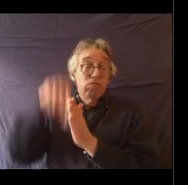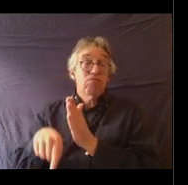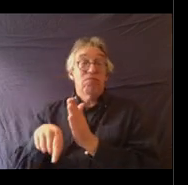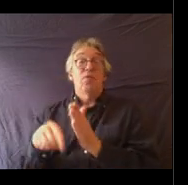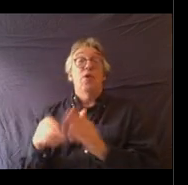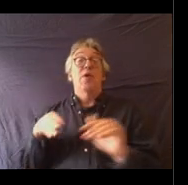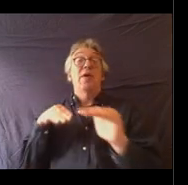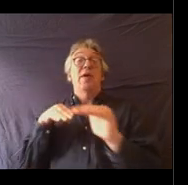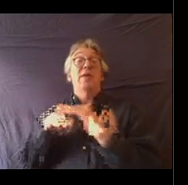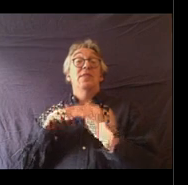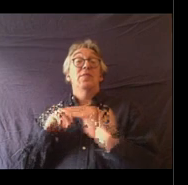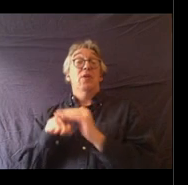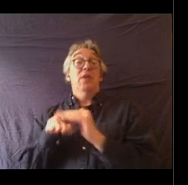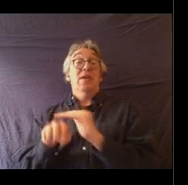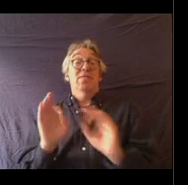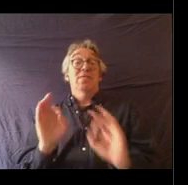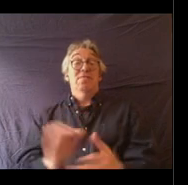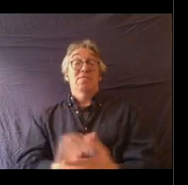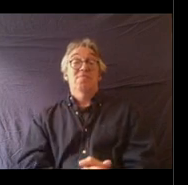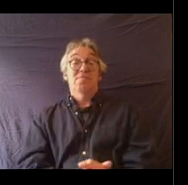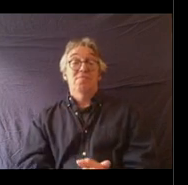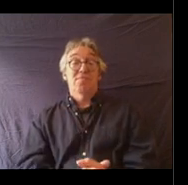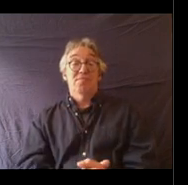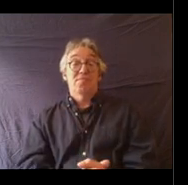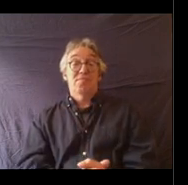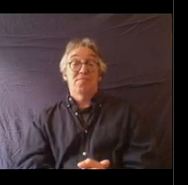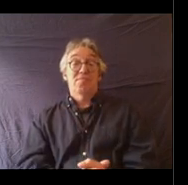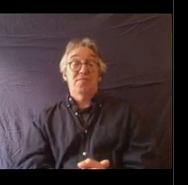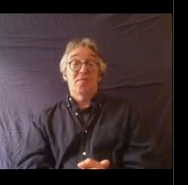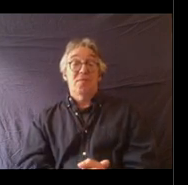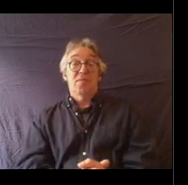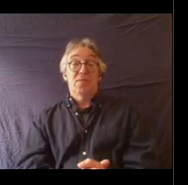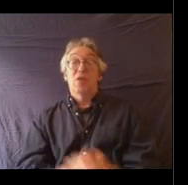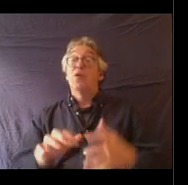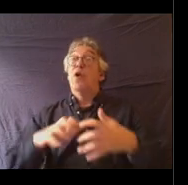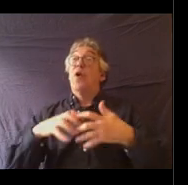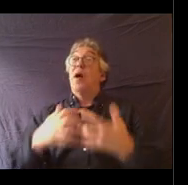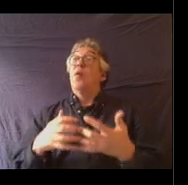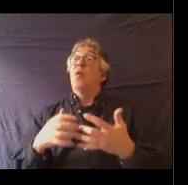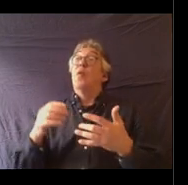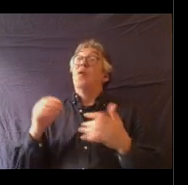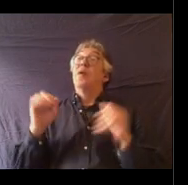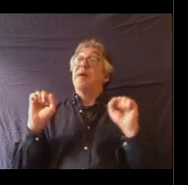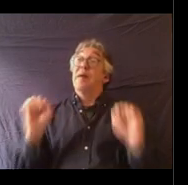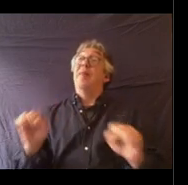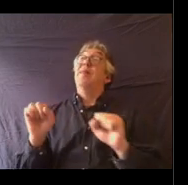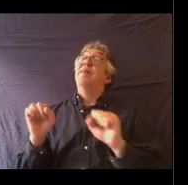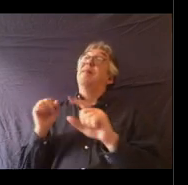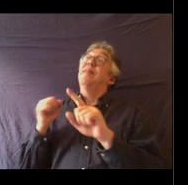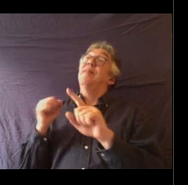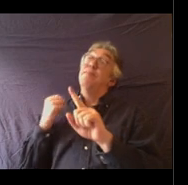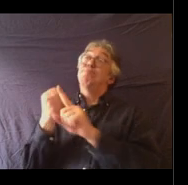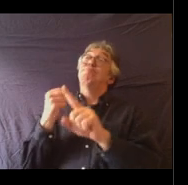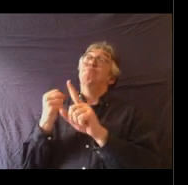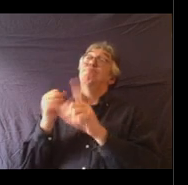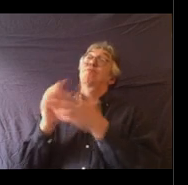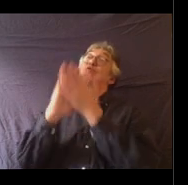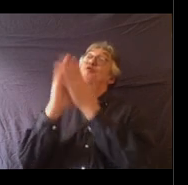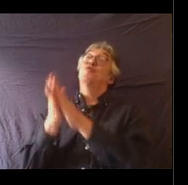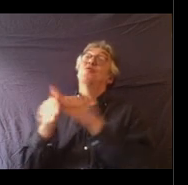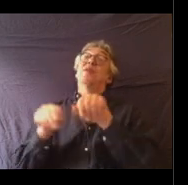and how to basically use transposition effectively. So I will hand over to Alejandro, and